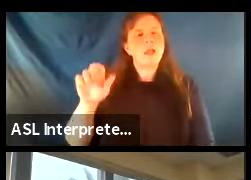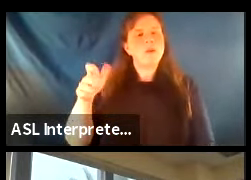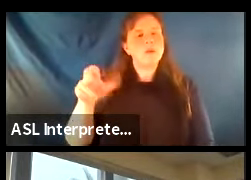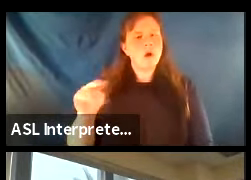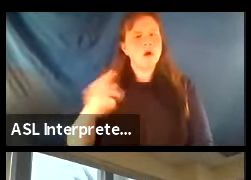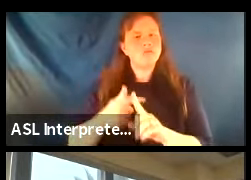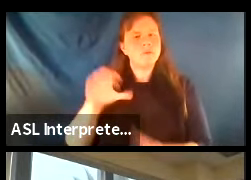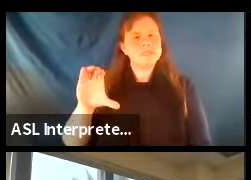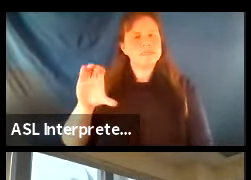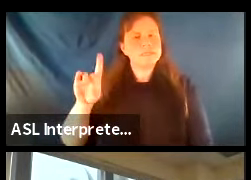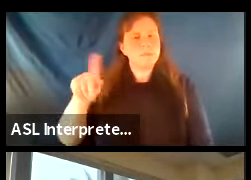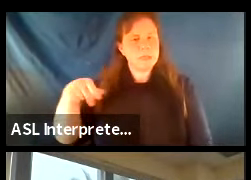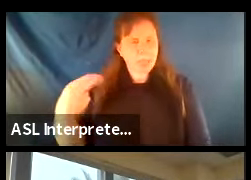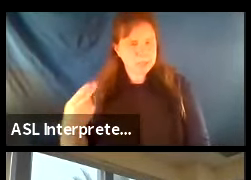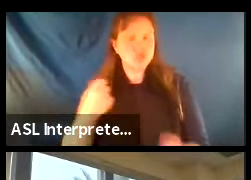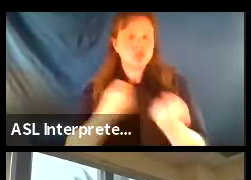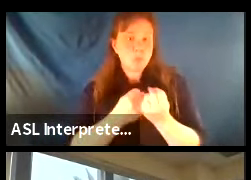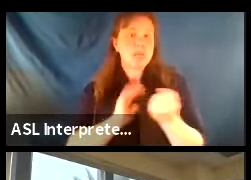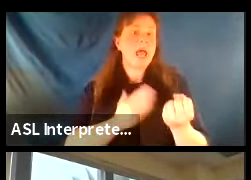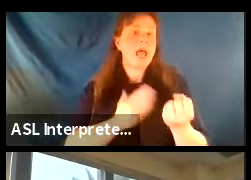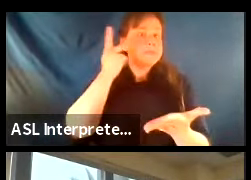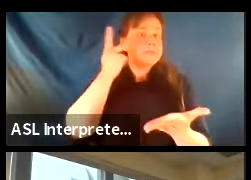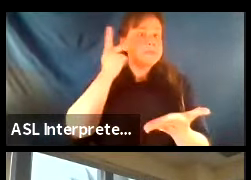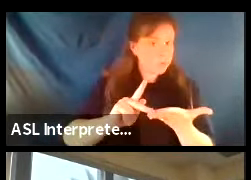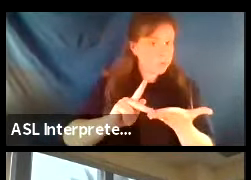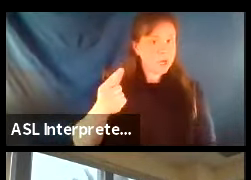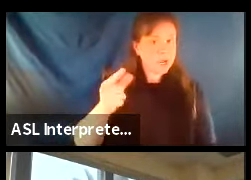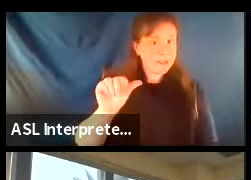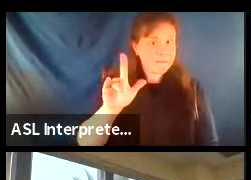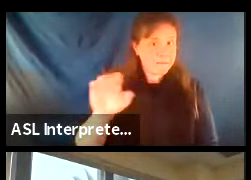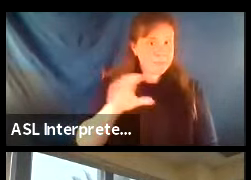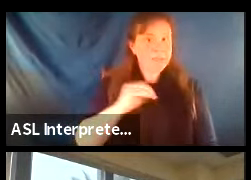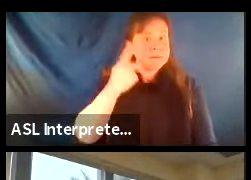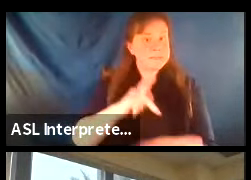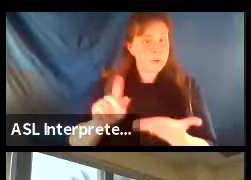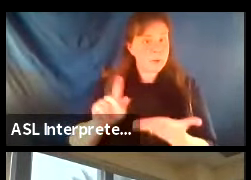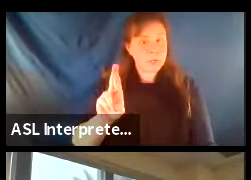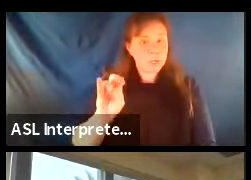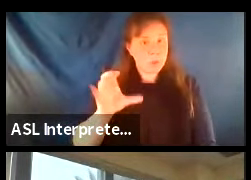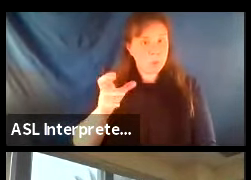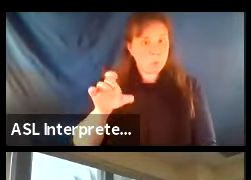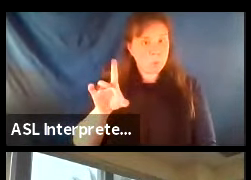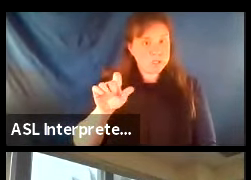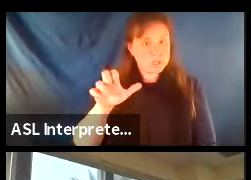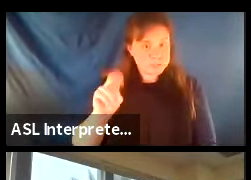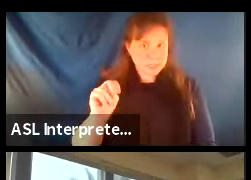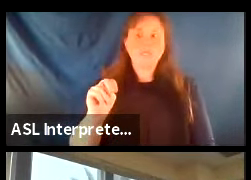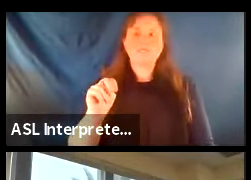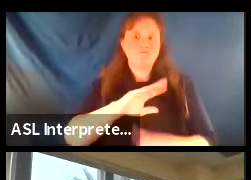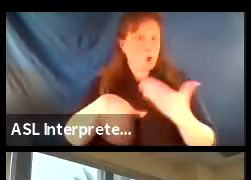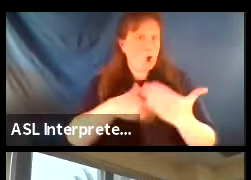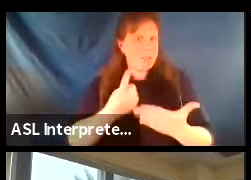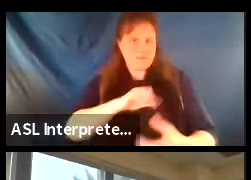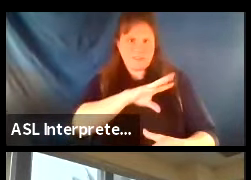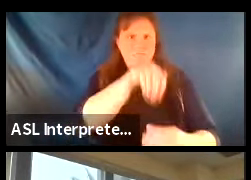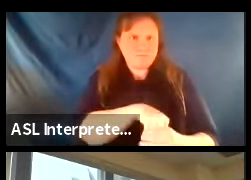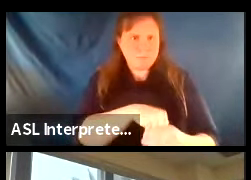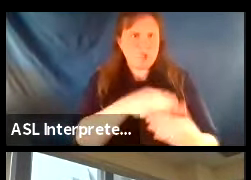our secretaries, Secretary Galley and Secretary Richardson from GovOps in this work group. And I want to thank the